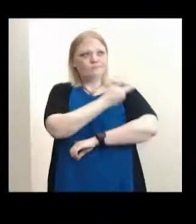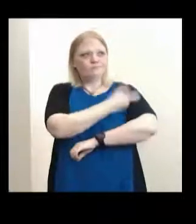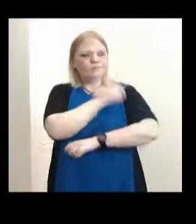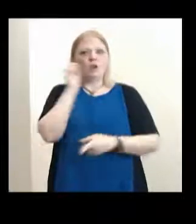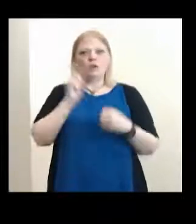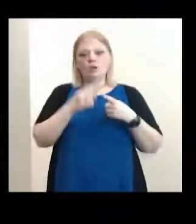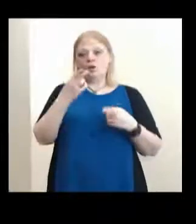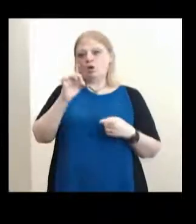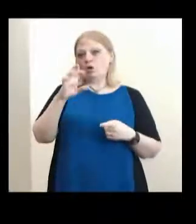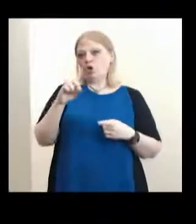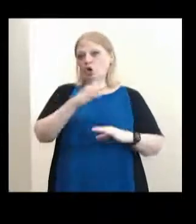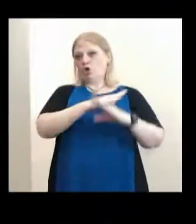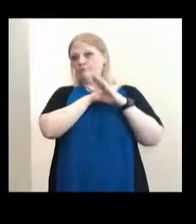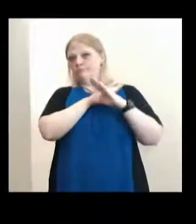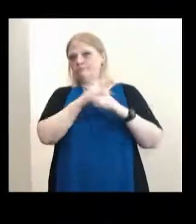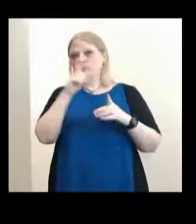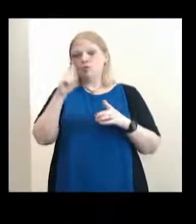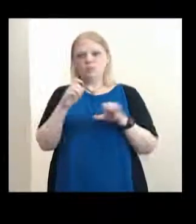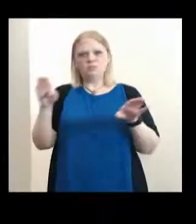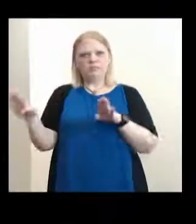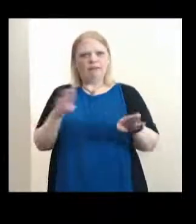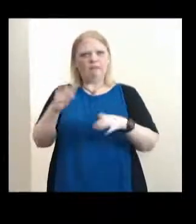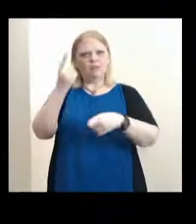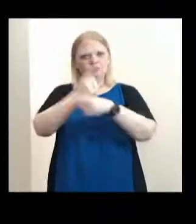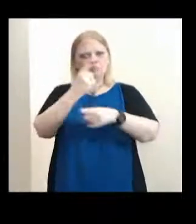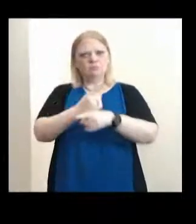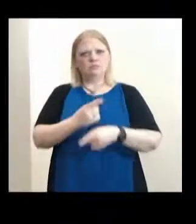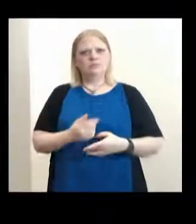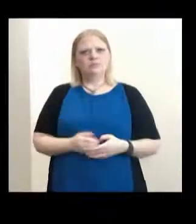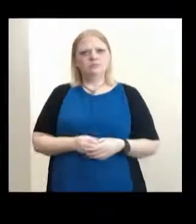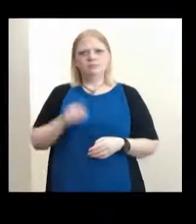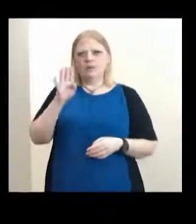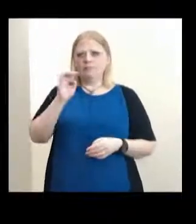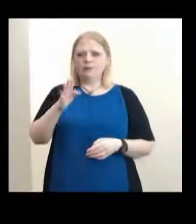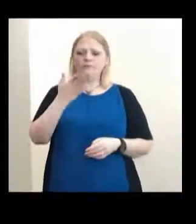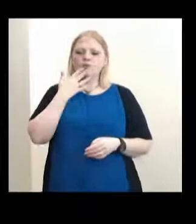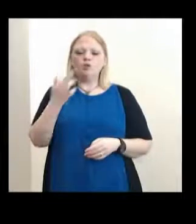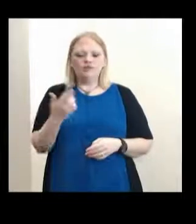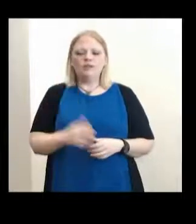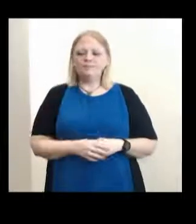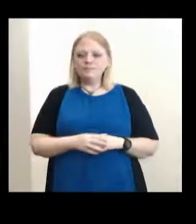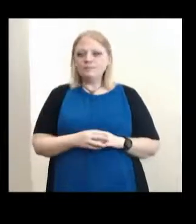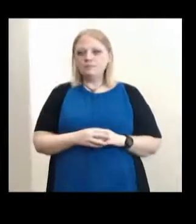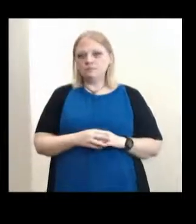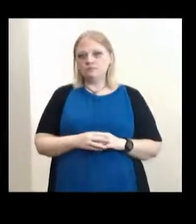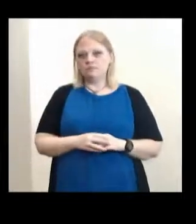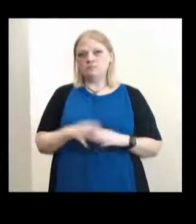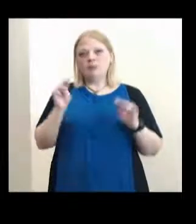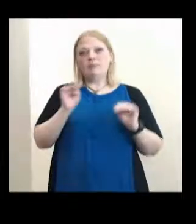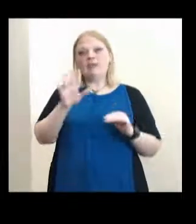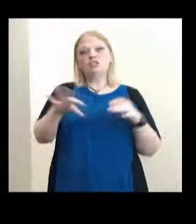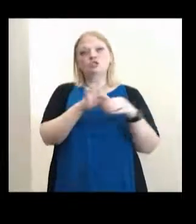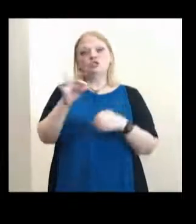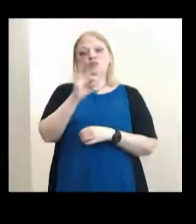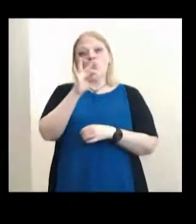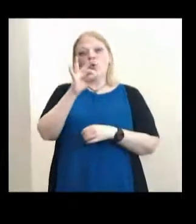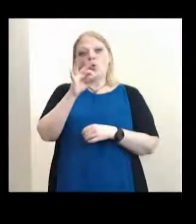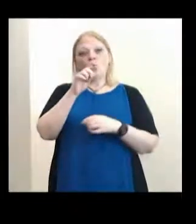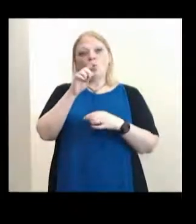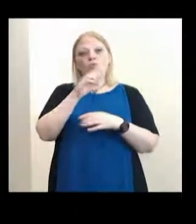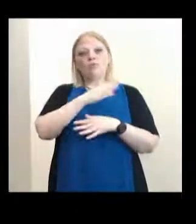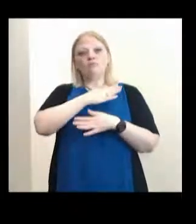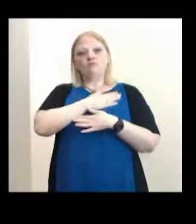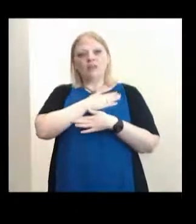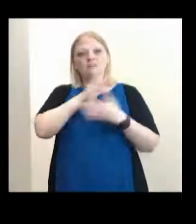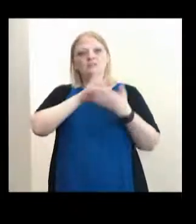immunity, and we need to act appropriately. Bobby was a good friend. May his soul rest in peace.